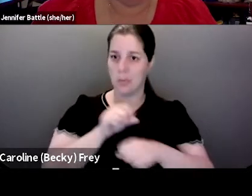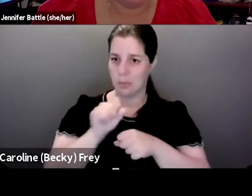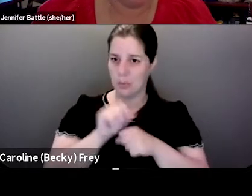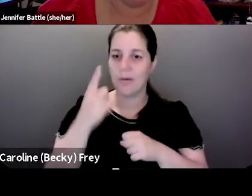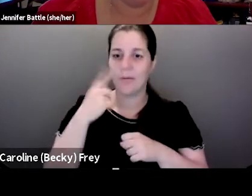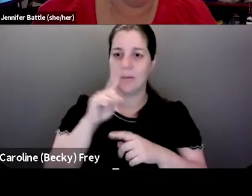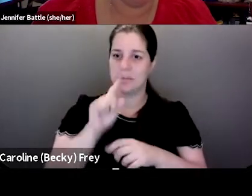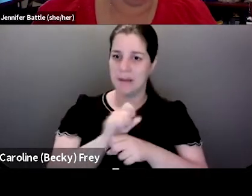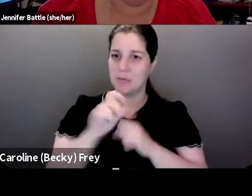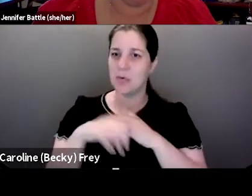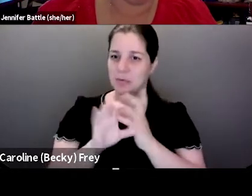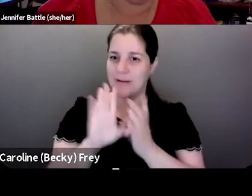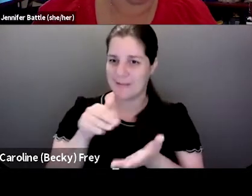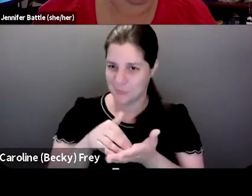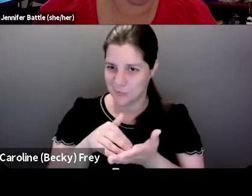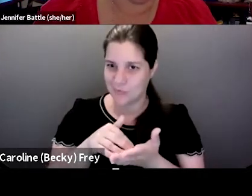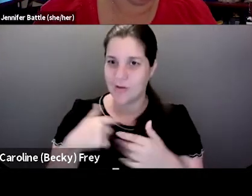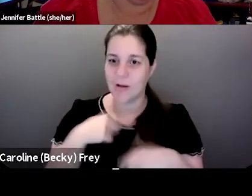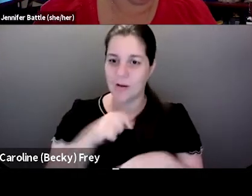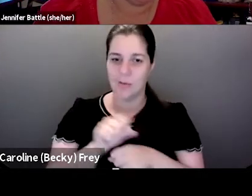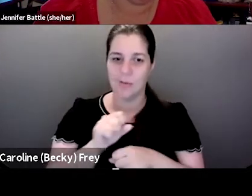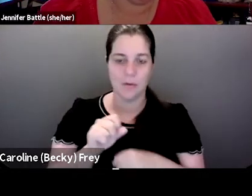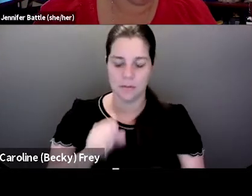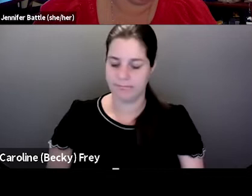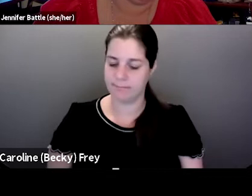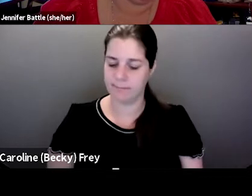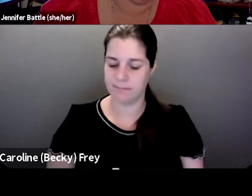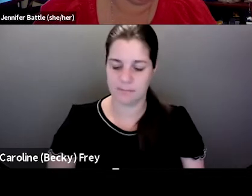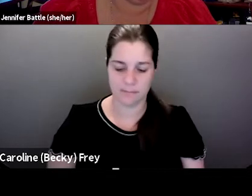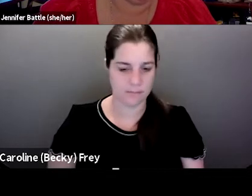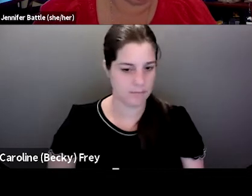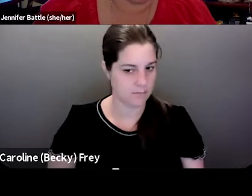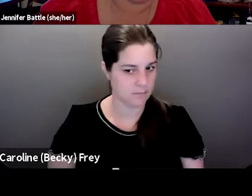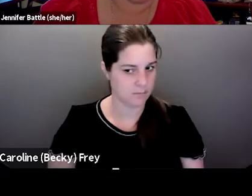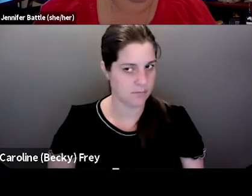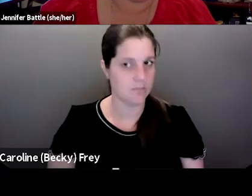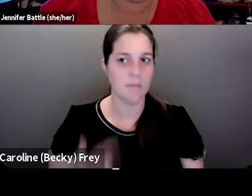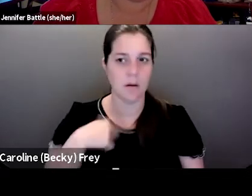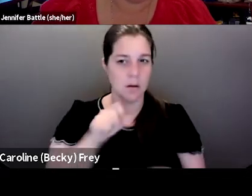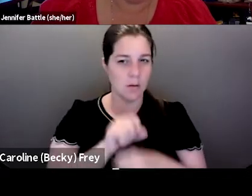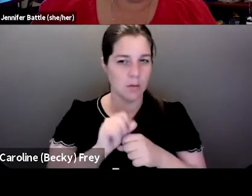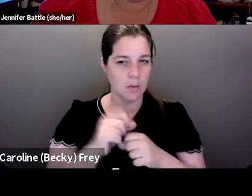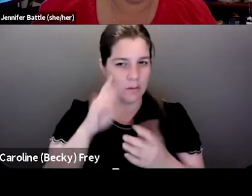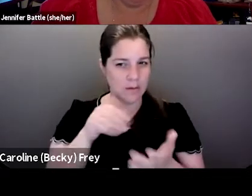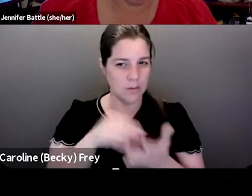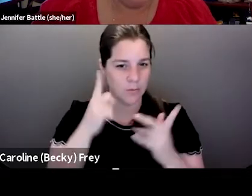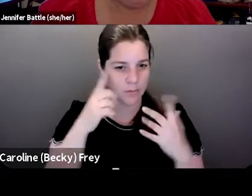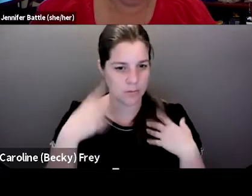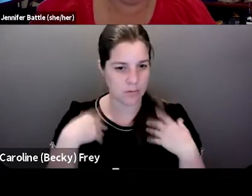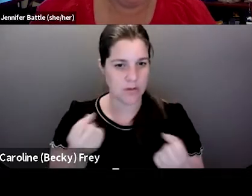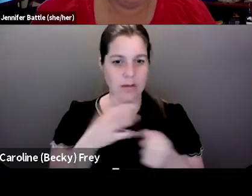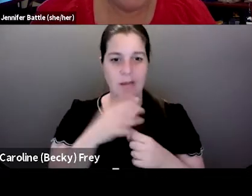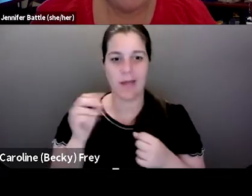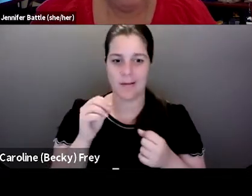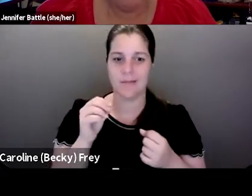actual crisis center. So I work at the Harris Center for Mental Health and IDD, which stands for Intellectual and Developmental Disabilities. So we are one